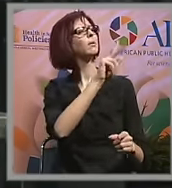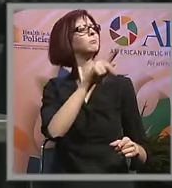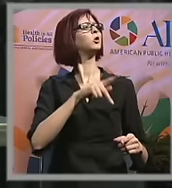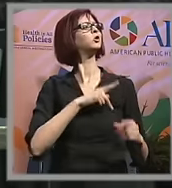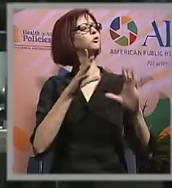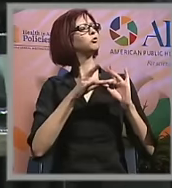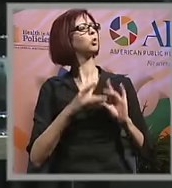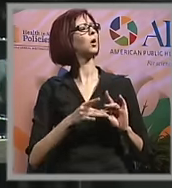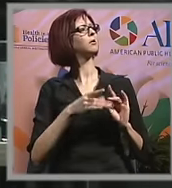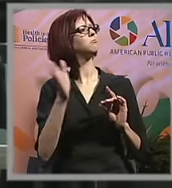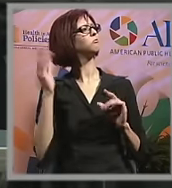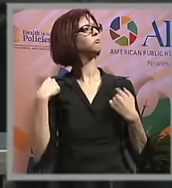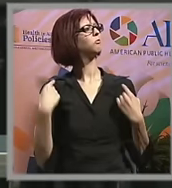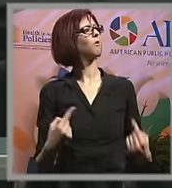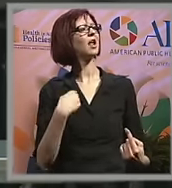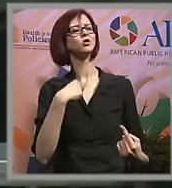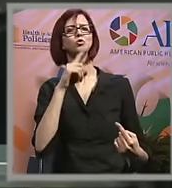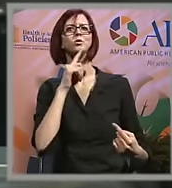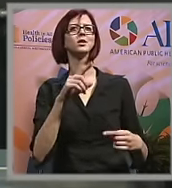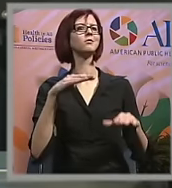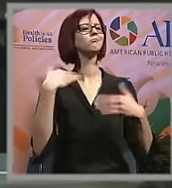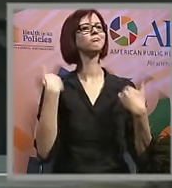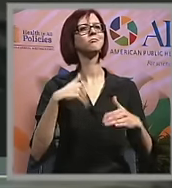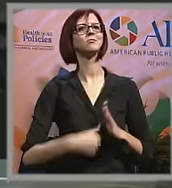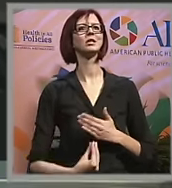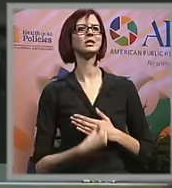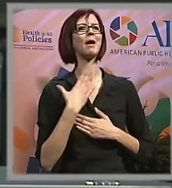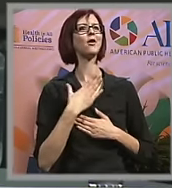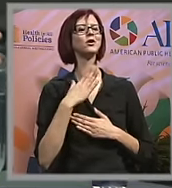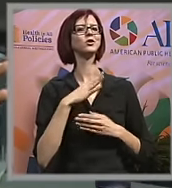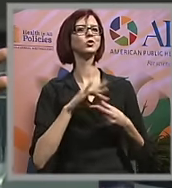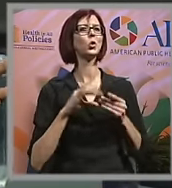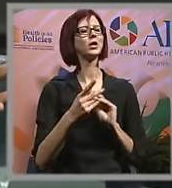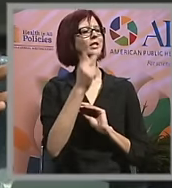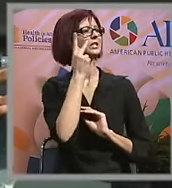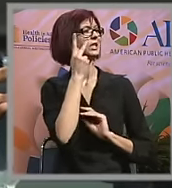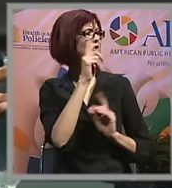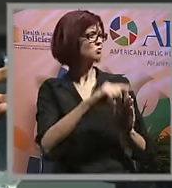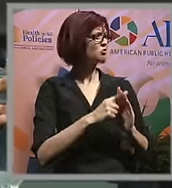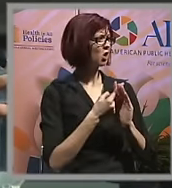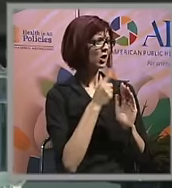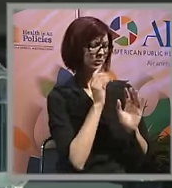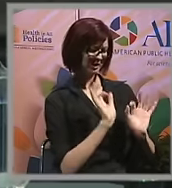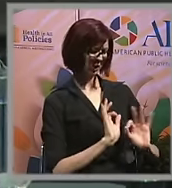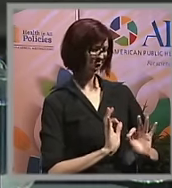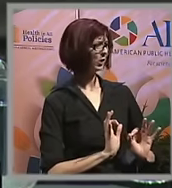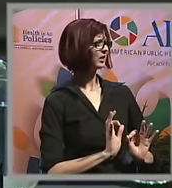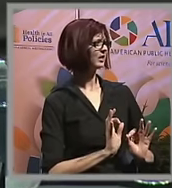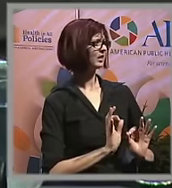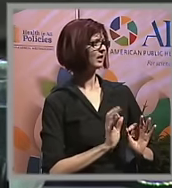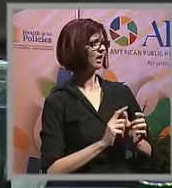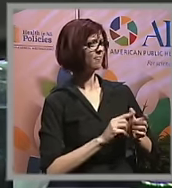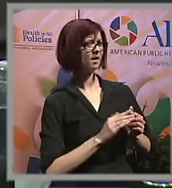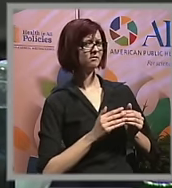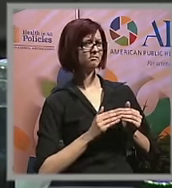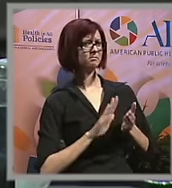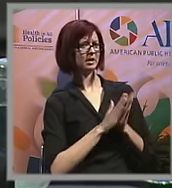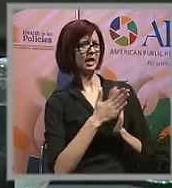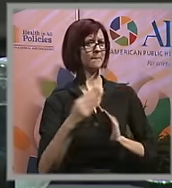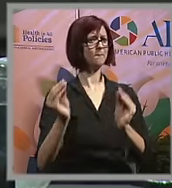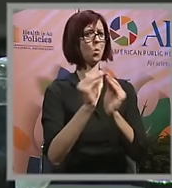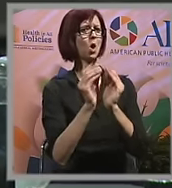is such an incredible story to see how you went from very little, like early in your life, to so much later in